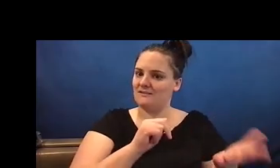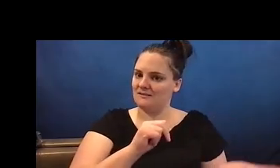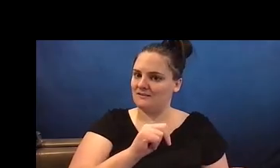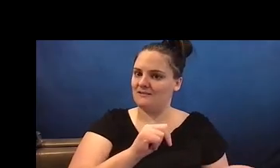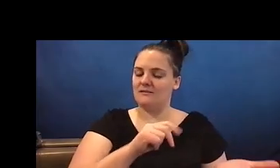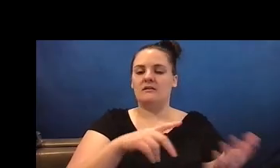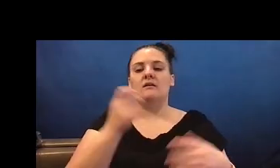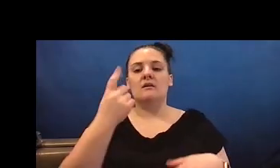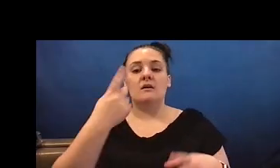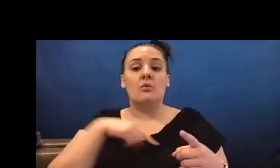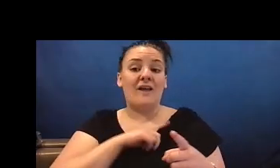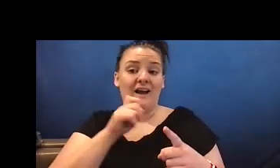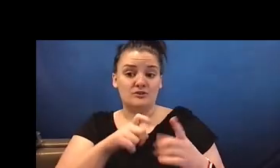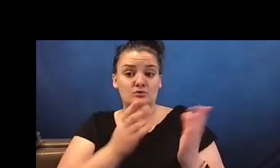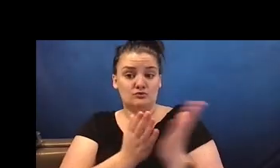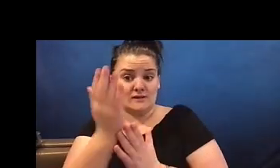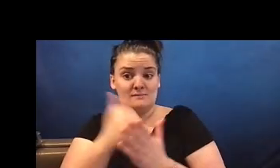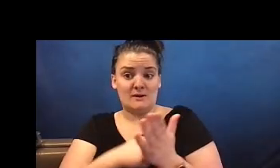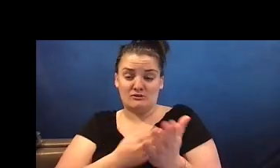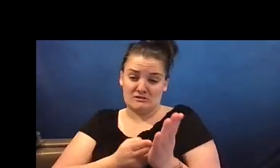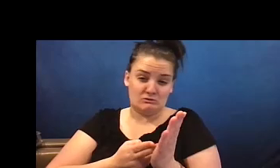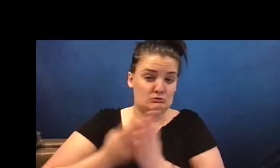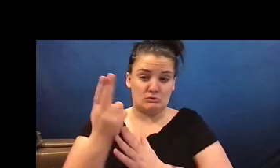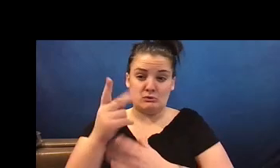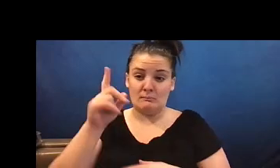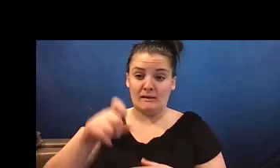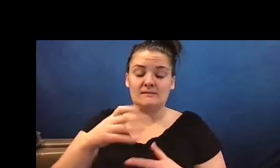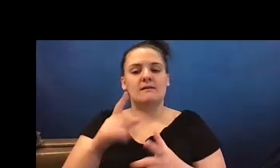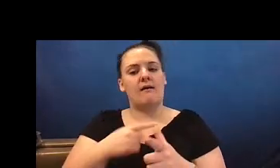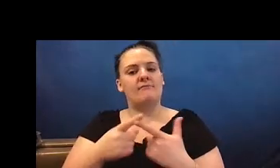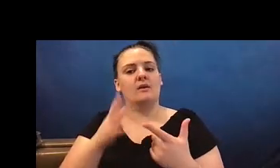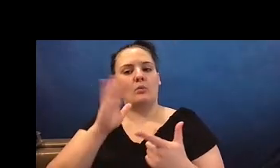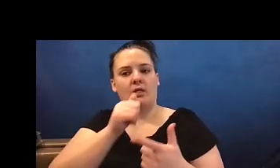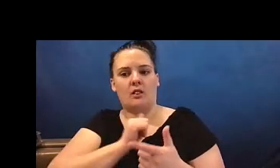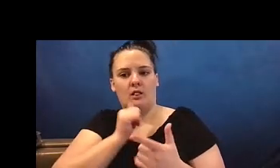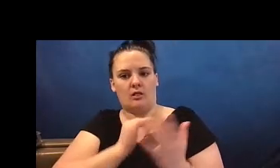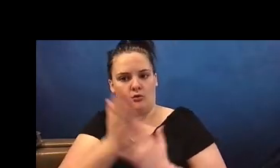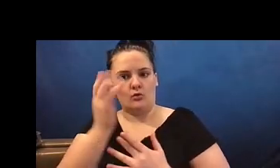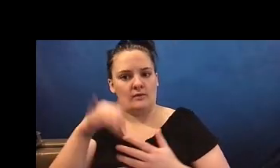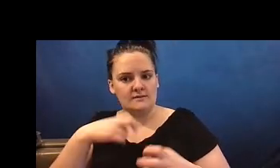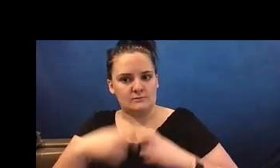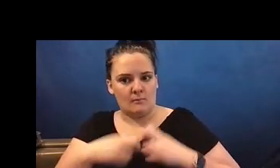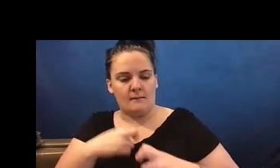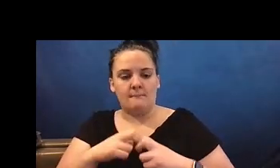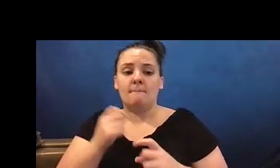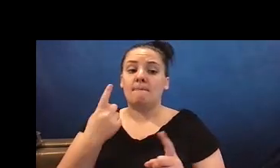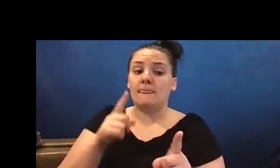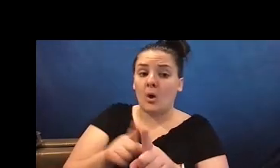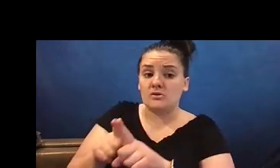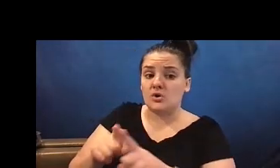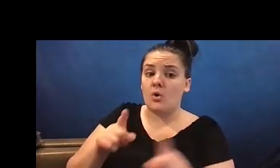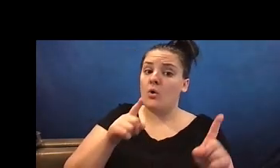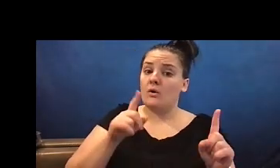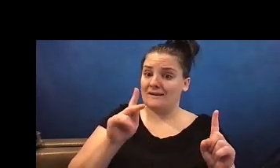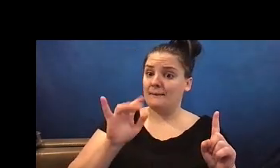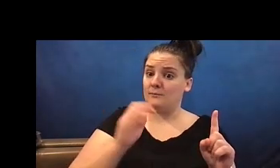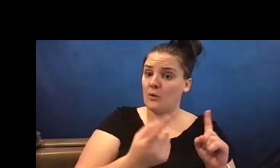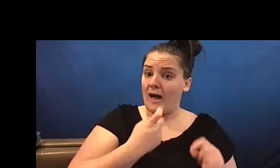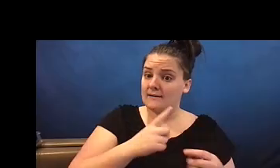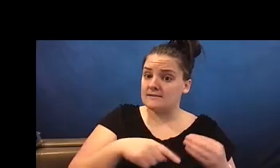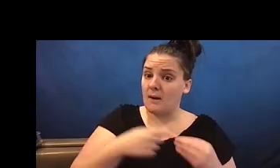transparency true, and that's the only way we're going to get through this. And then to your point, Kim, OB, hard.